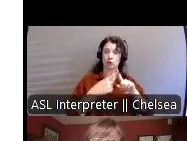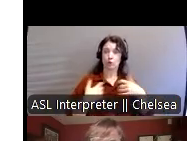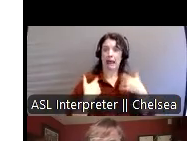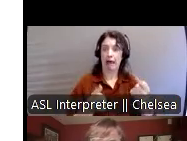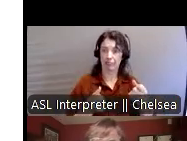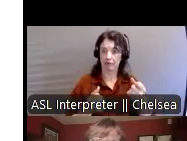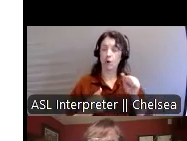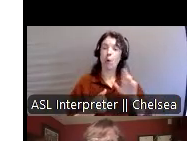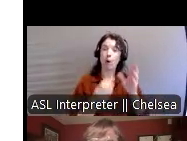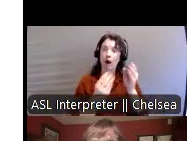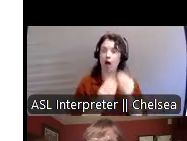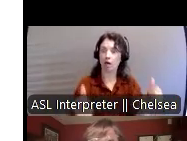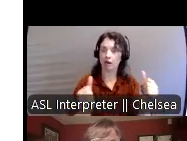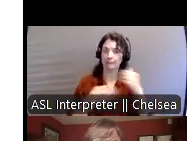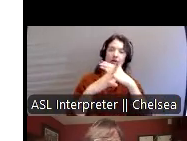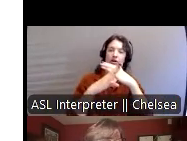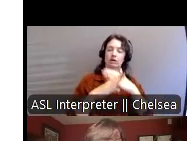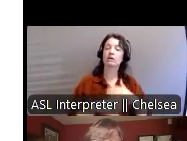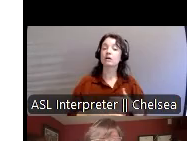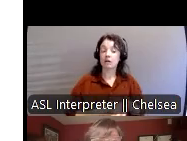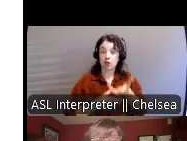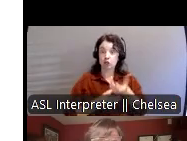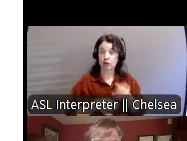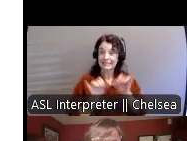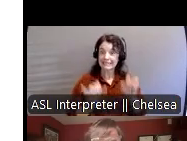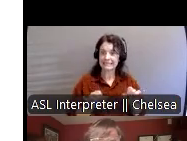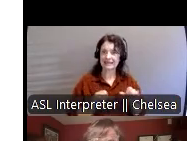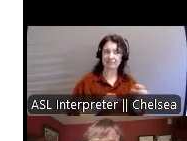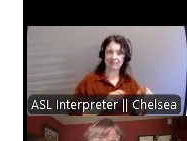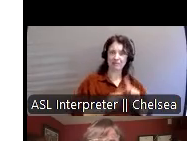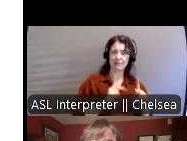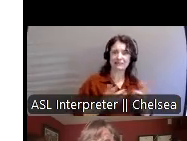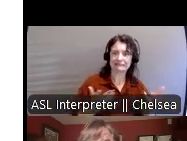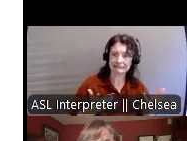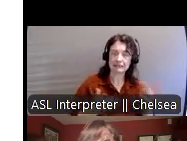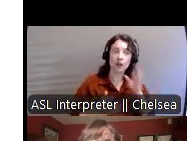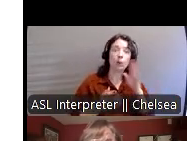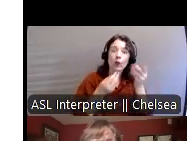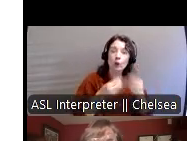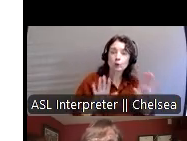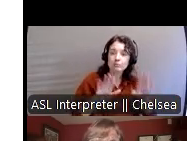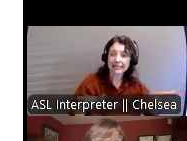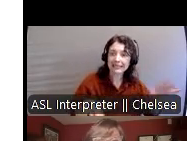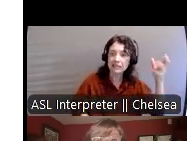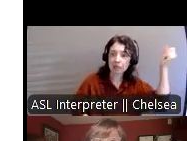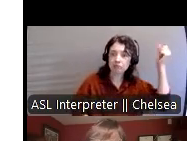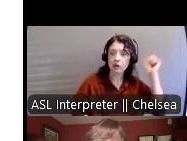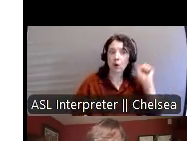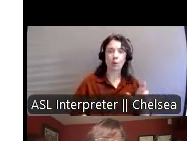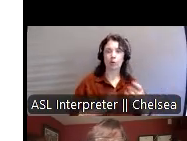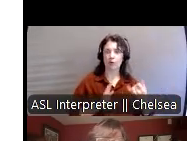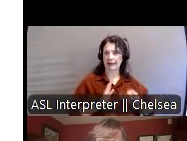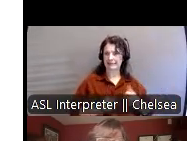trust in the system. They fear they will lose custody of their children and then will isolate themselves from seeking the